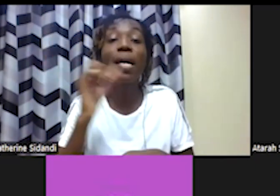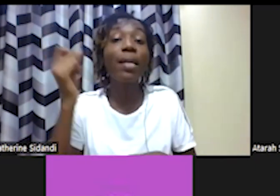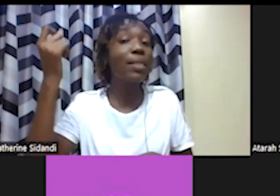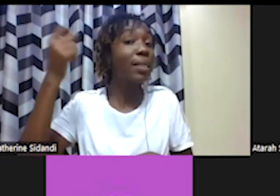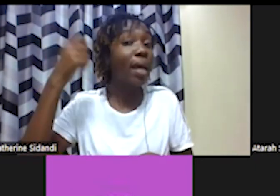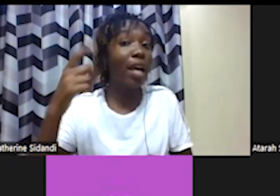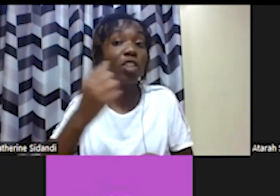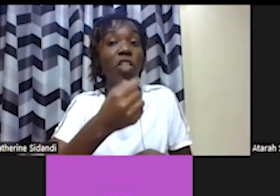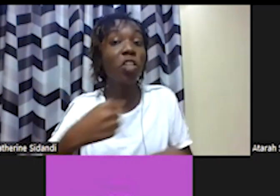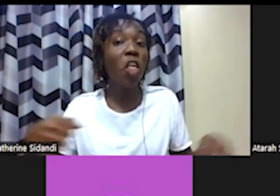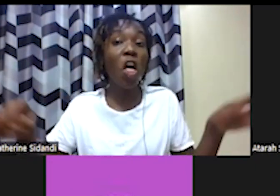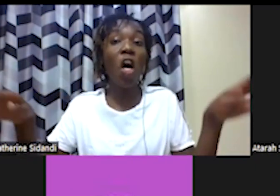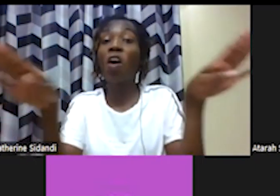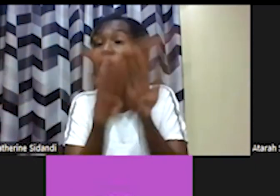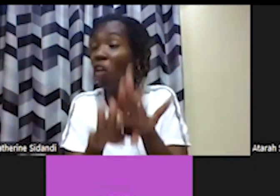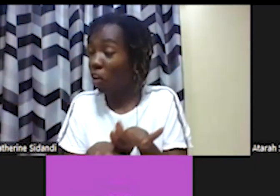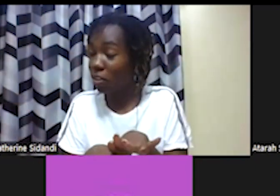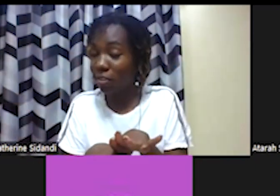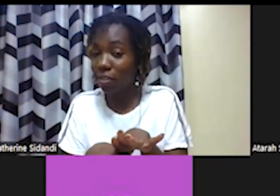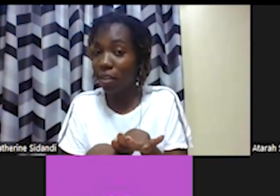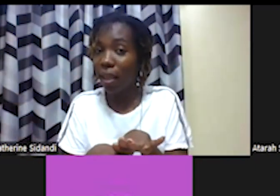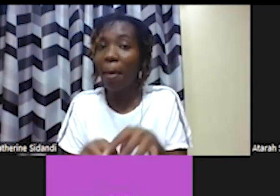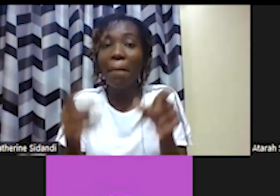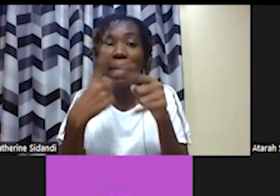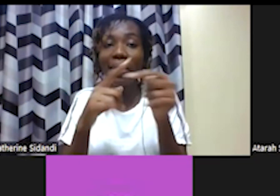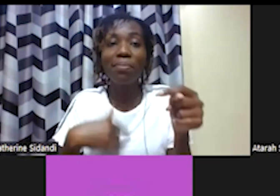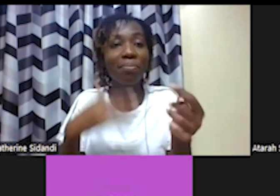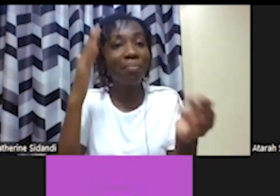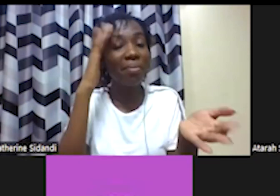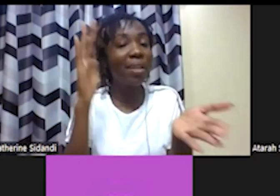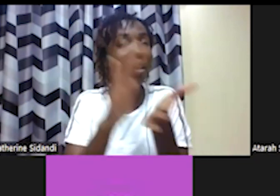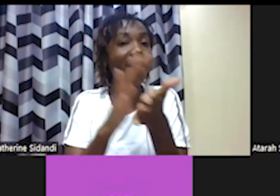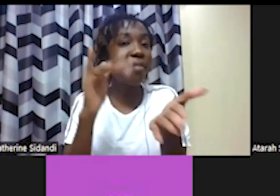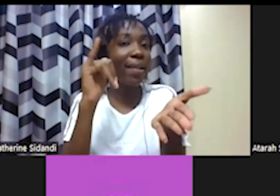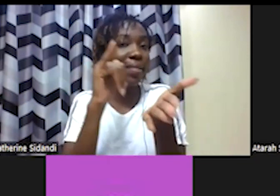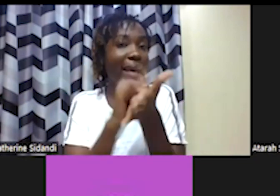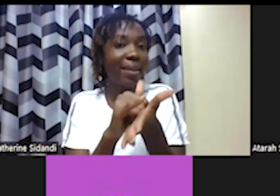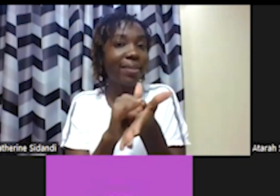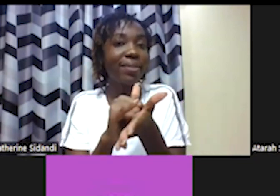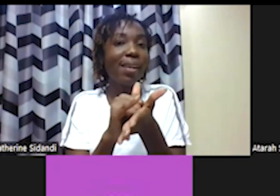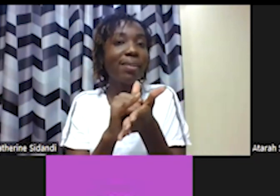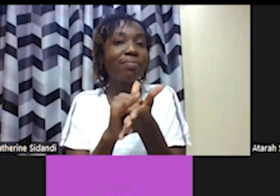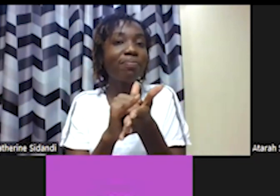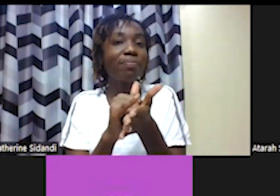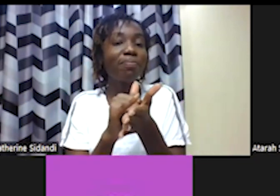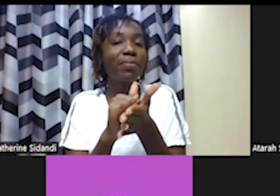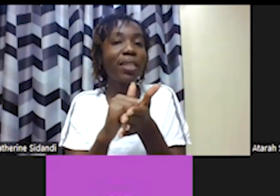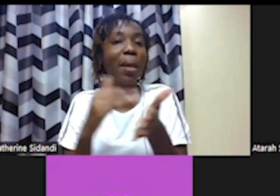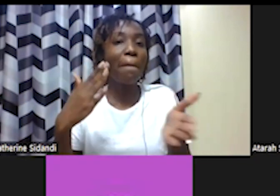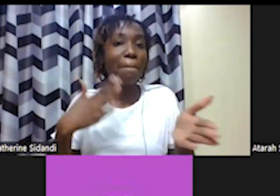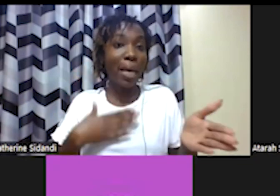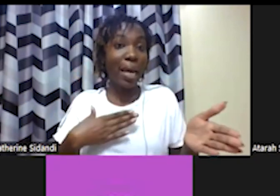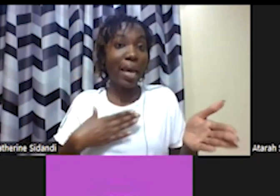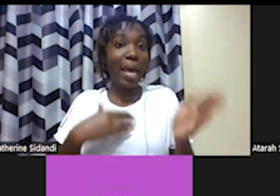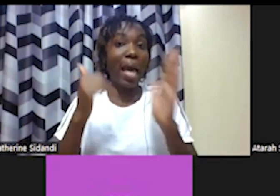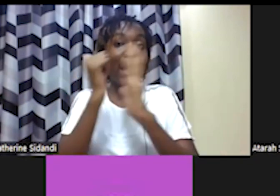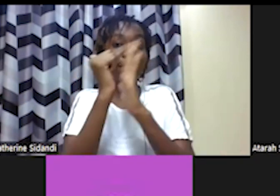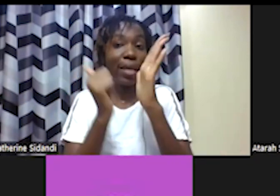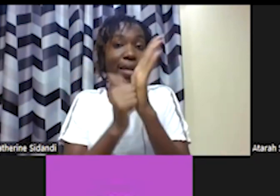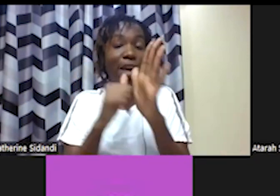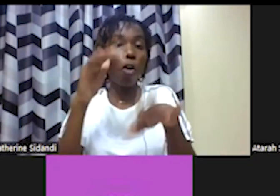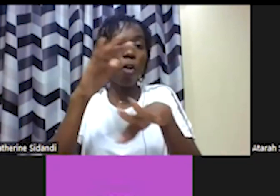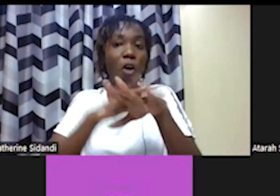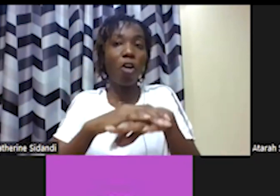before you. But I believe that my agenda on earth